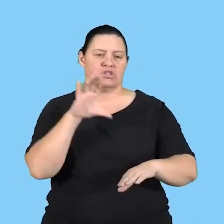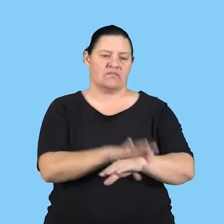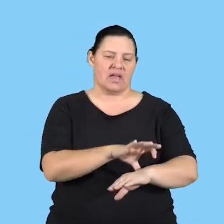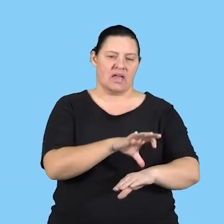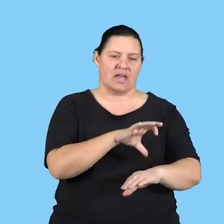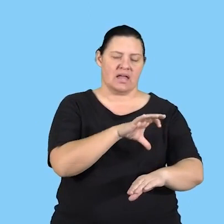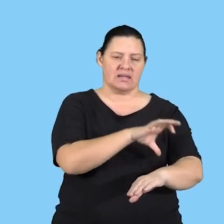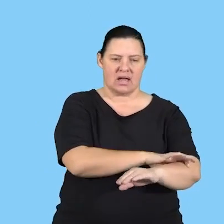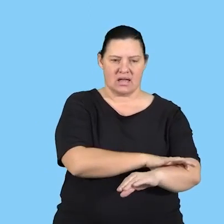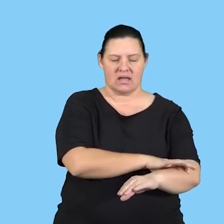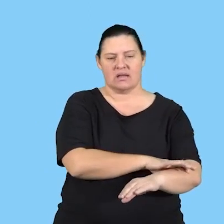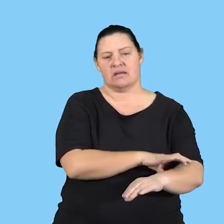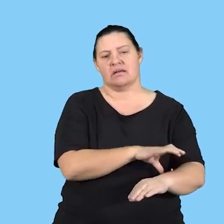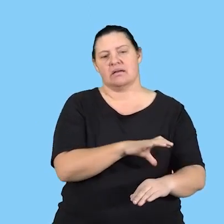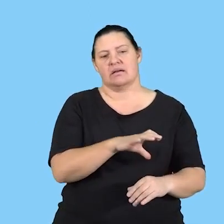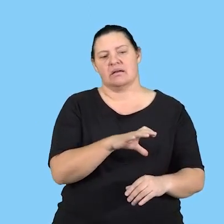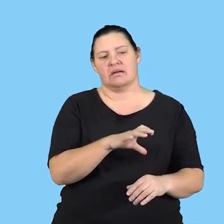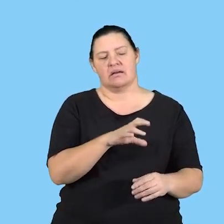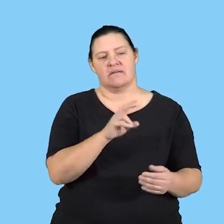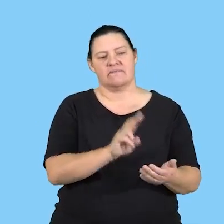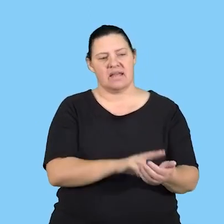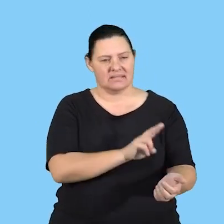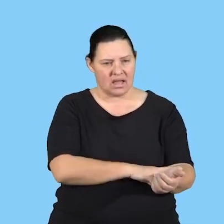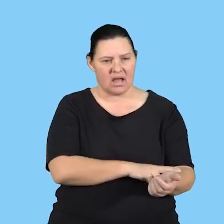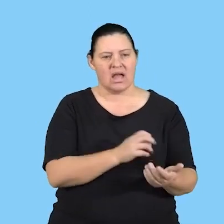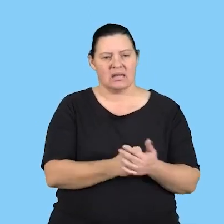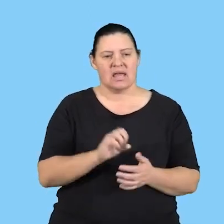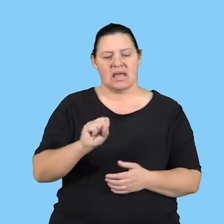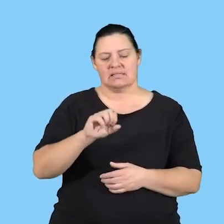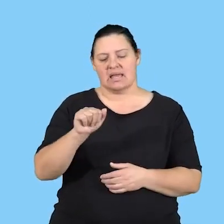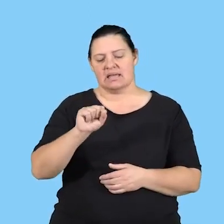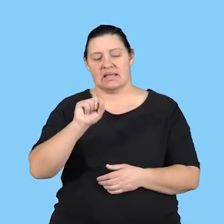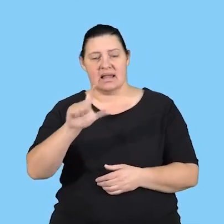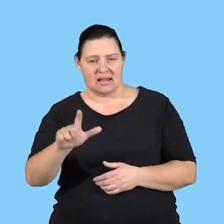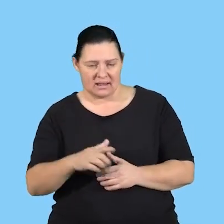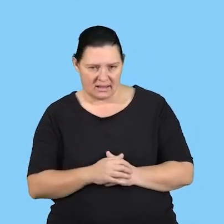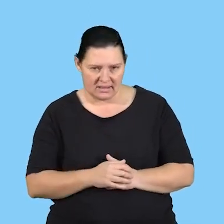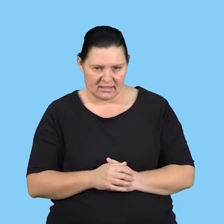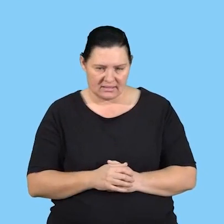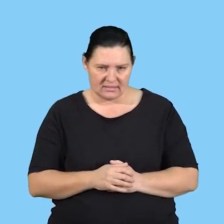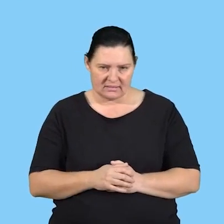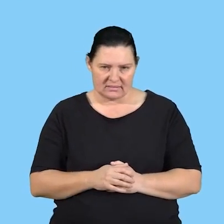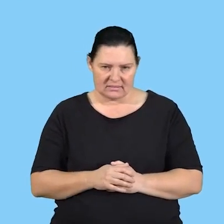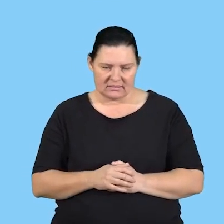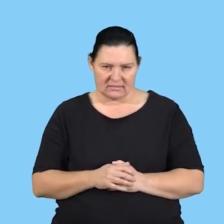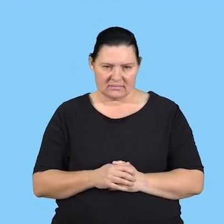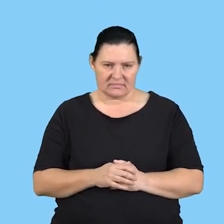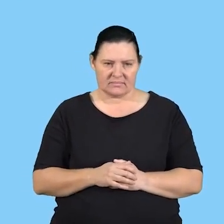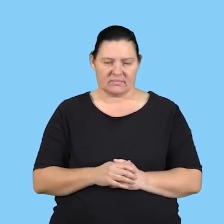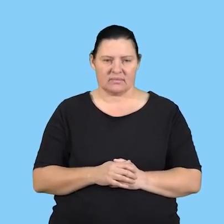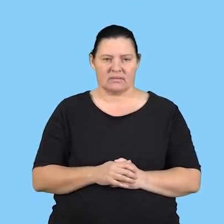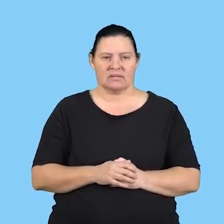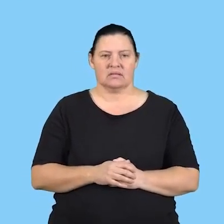Shivenda and Xitsonga, as well as South African language, as well as South African Sign